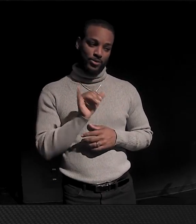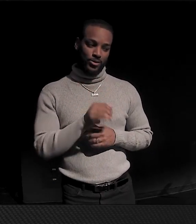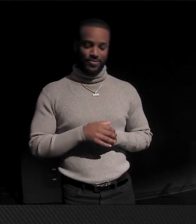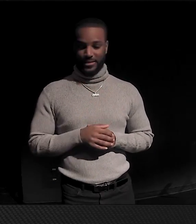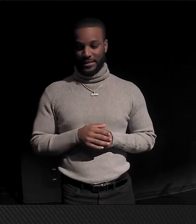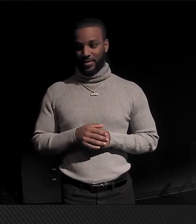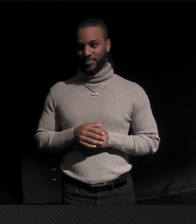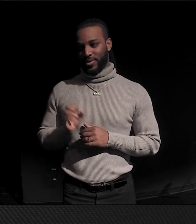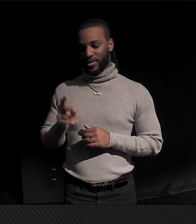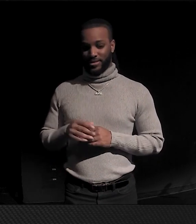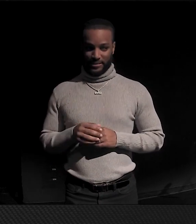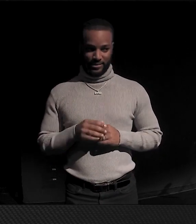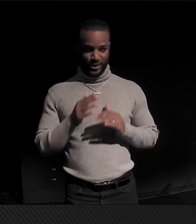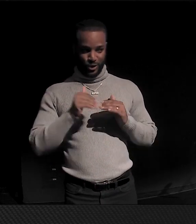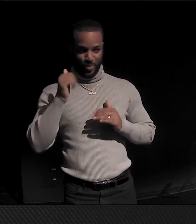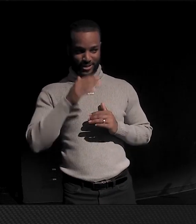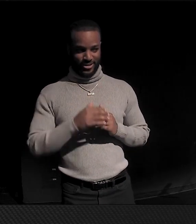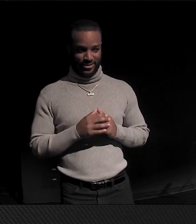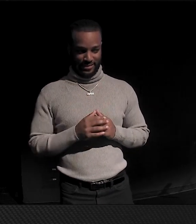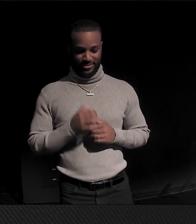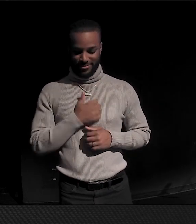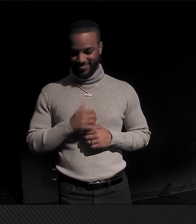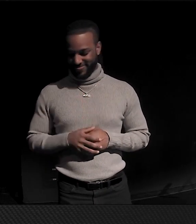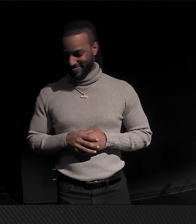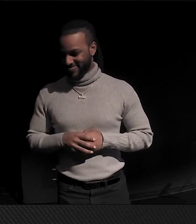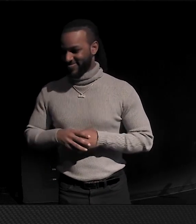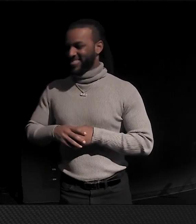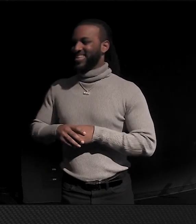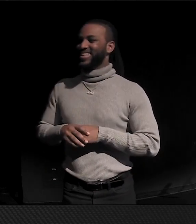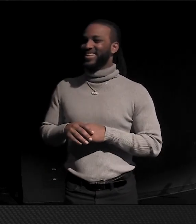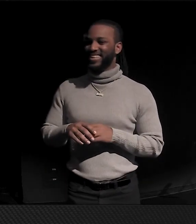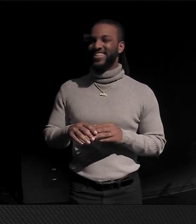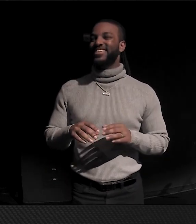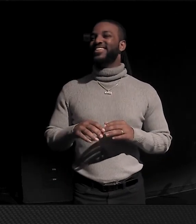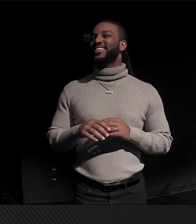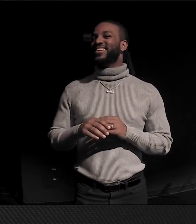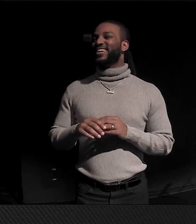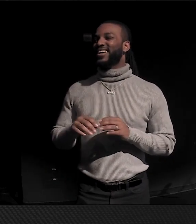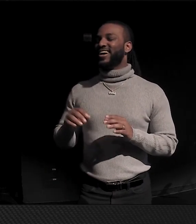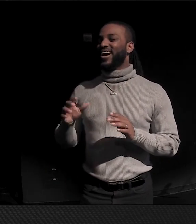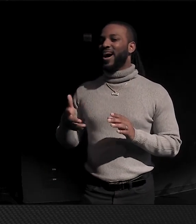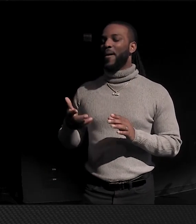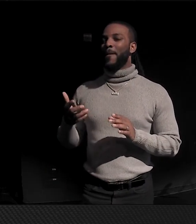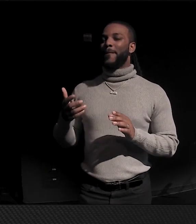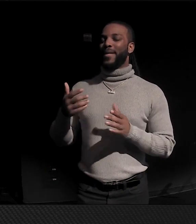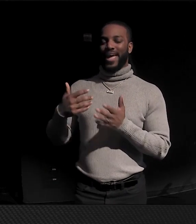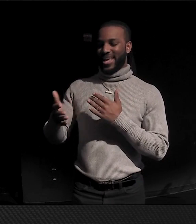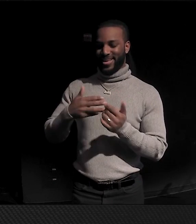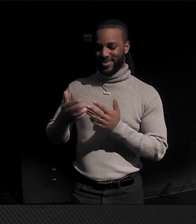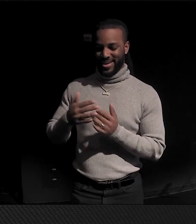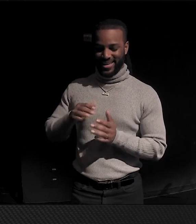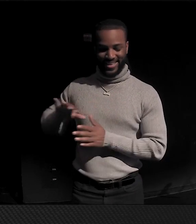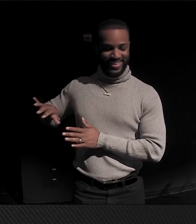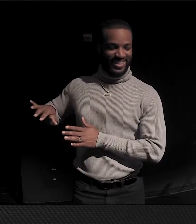Okay. Too much? Too much, too far. Too far. All right, keep going. Sorry. Anyway.